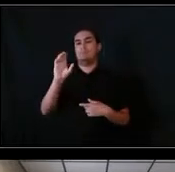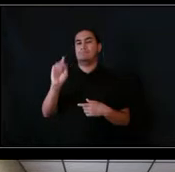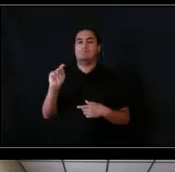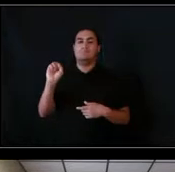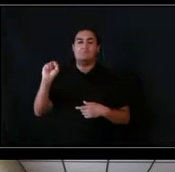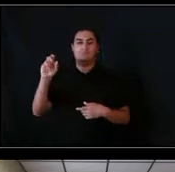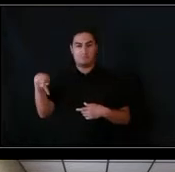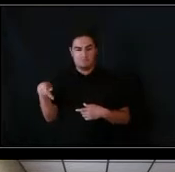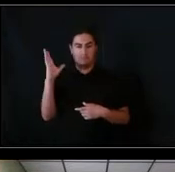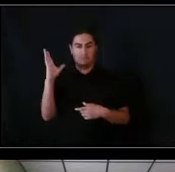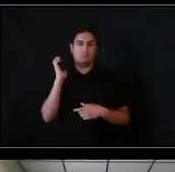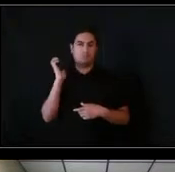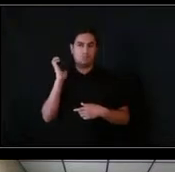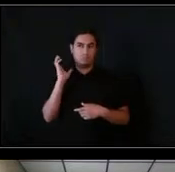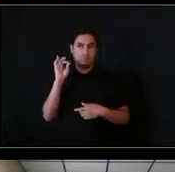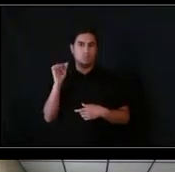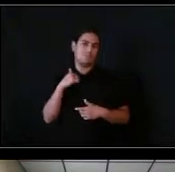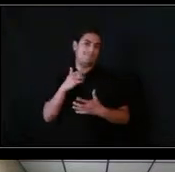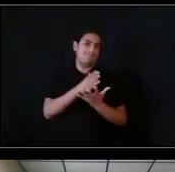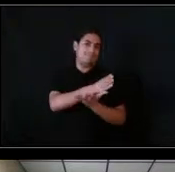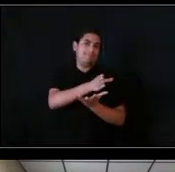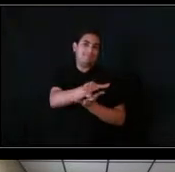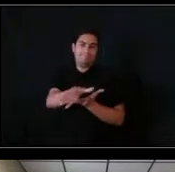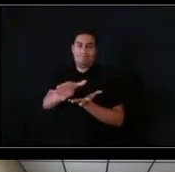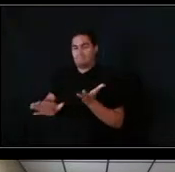multi-prong approach in terms of implementation